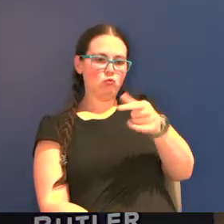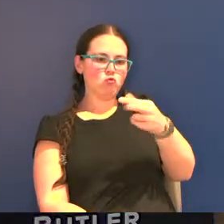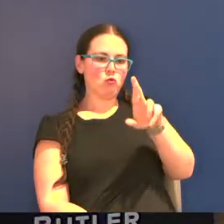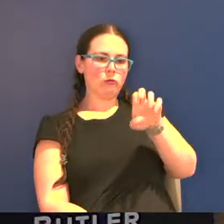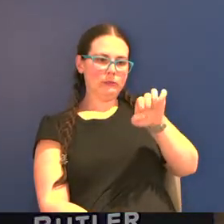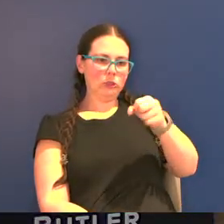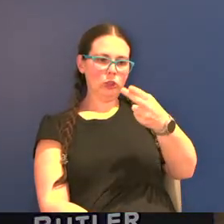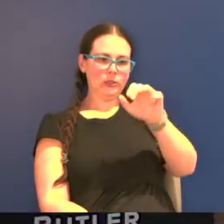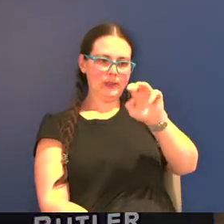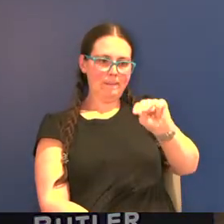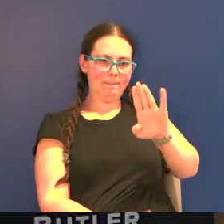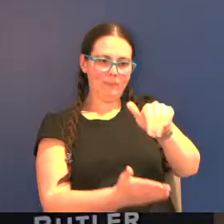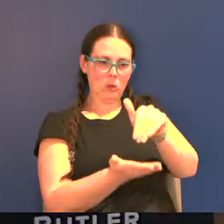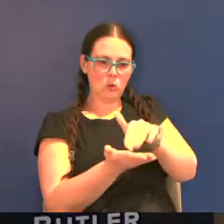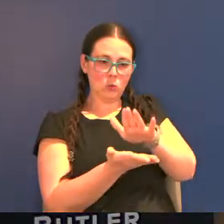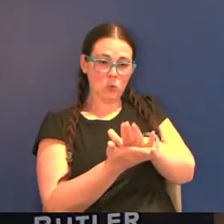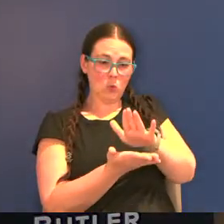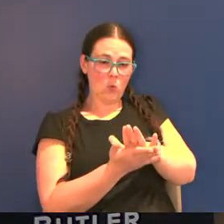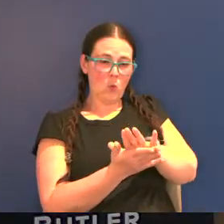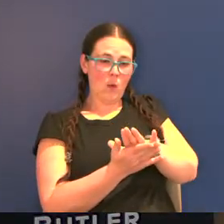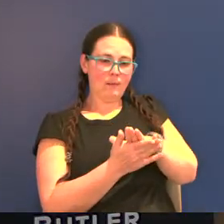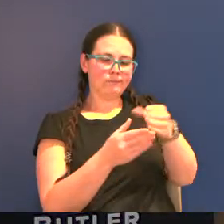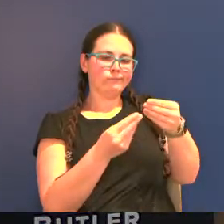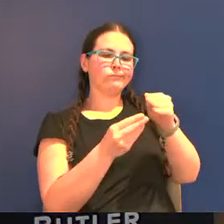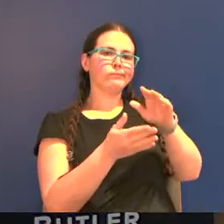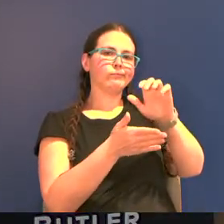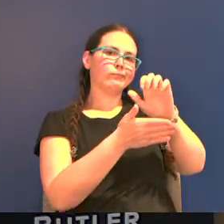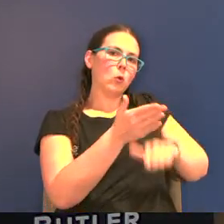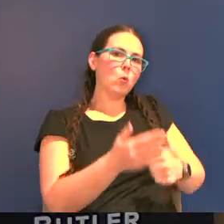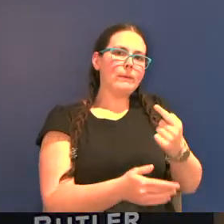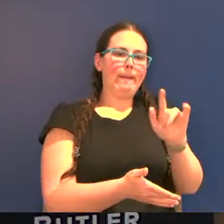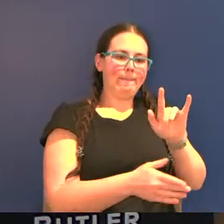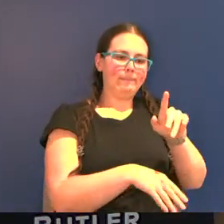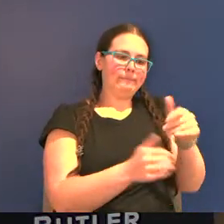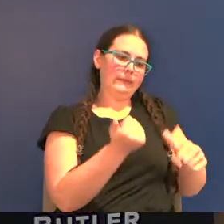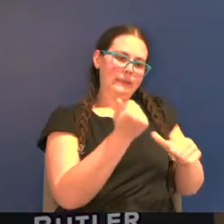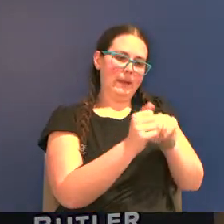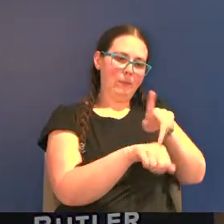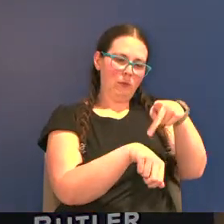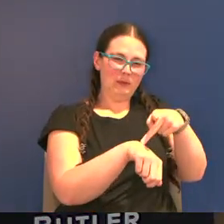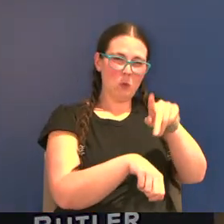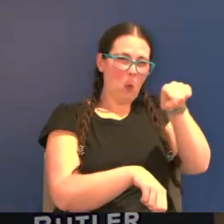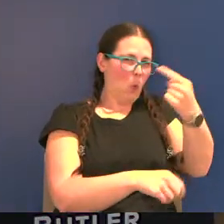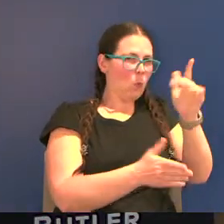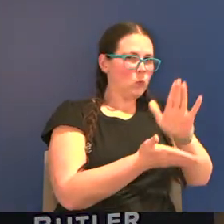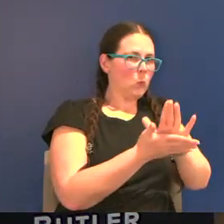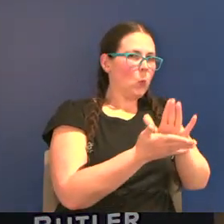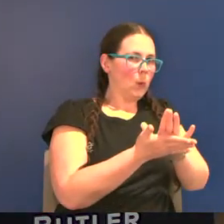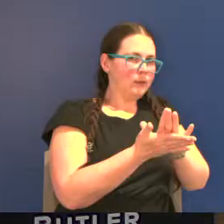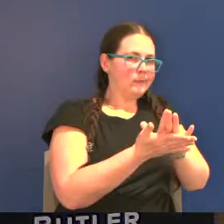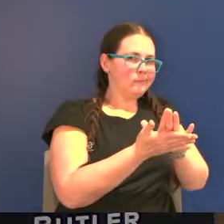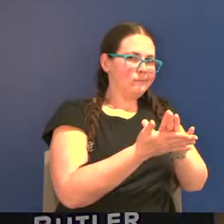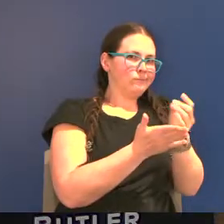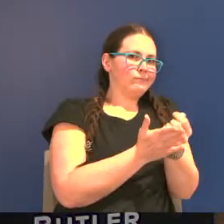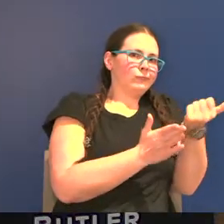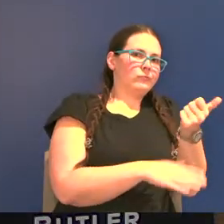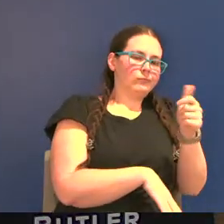assistant principal, and it's the only one losing an assistant principal. I had some initial